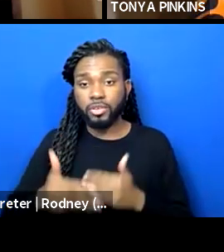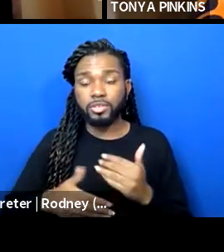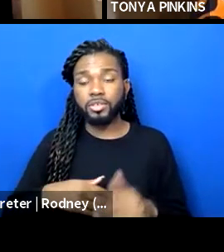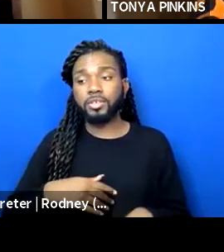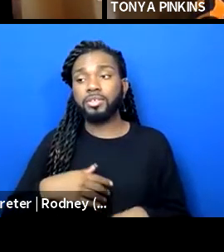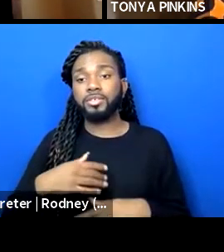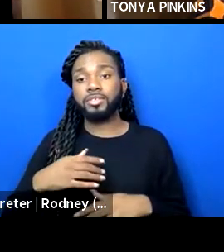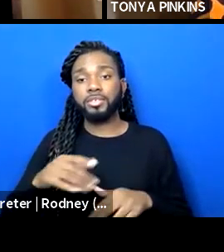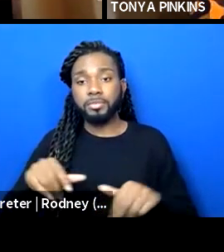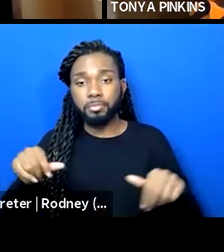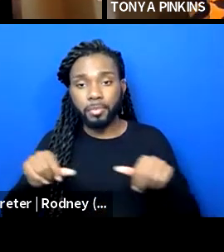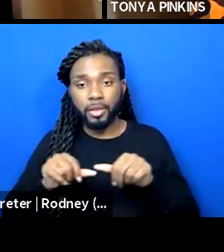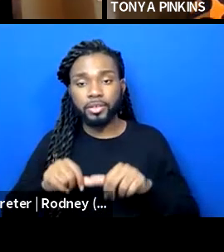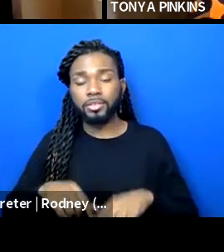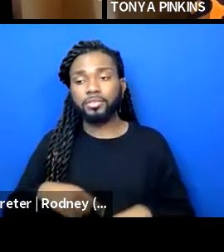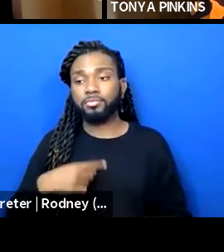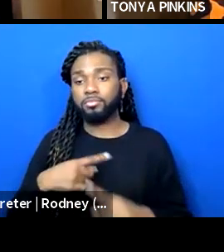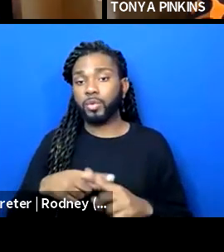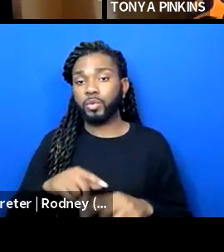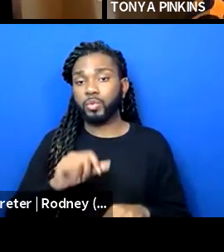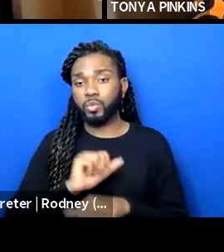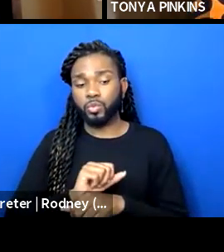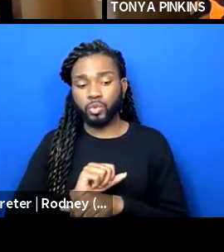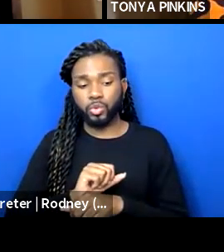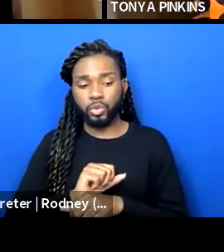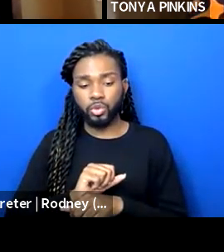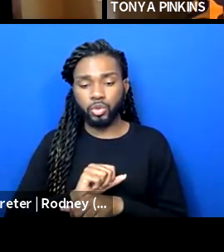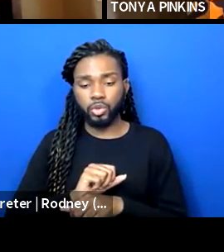spaces and to work within